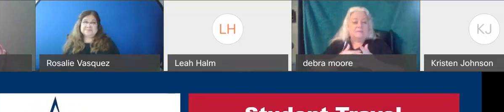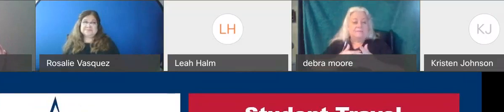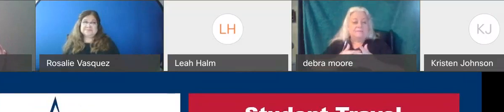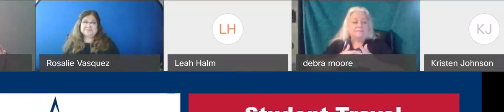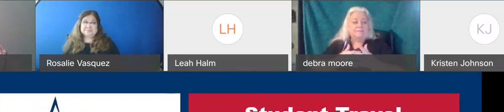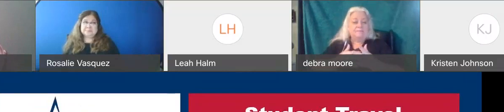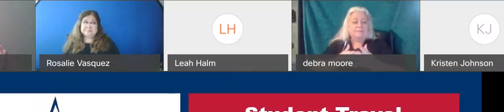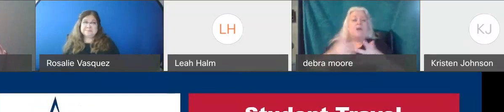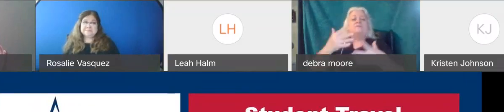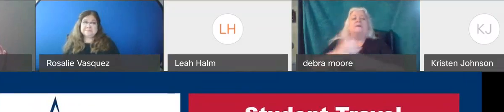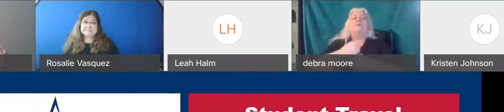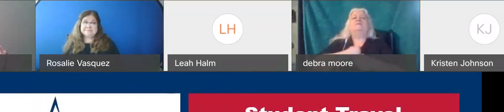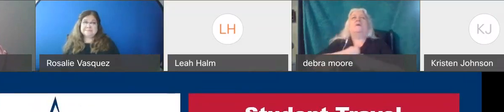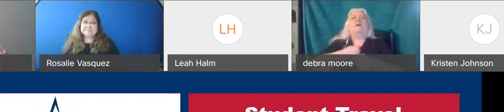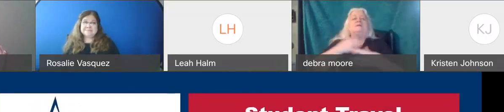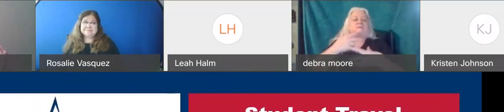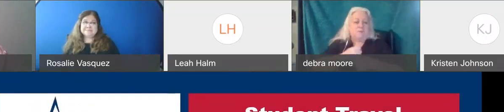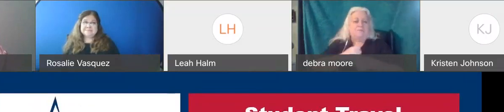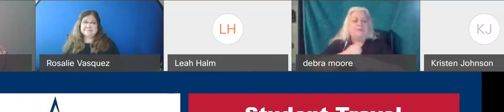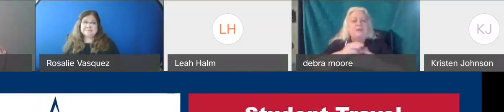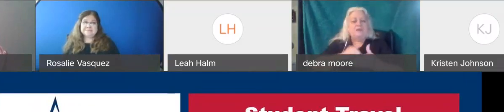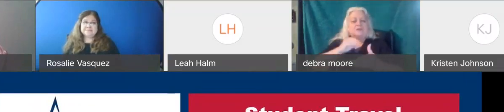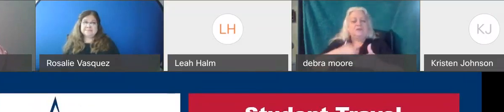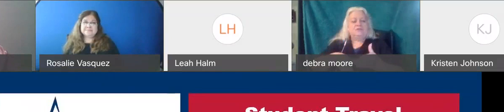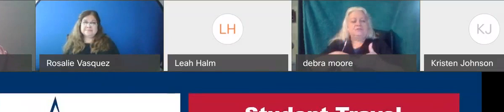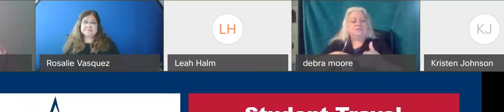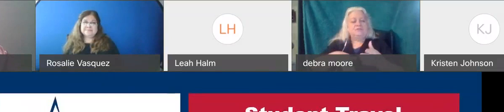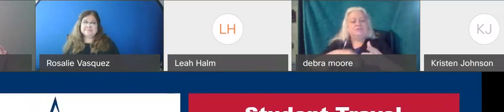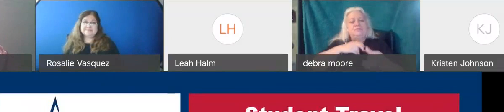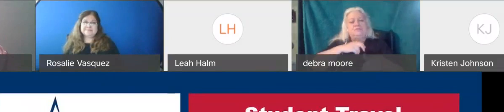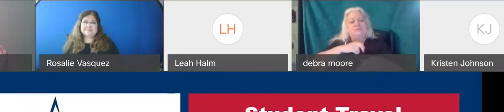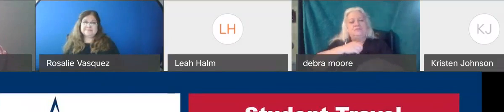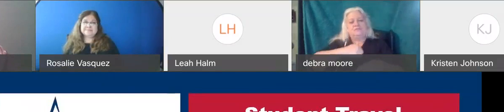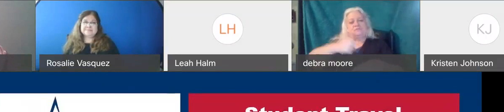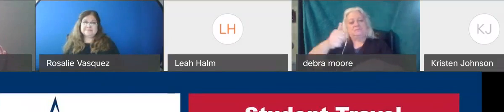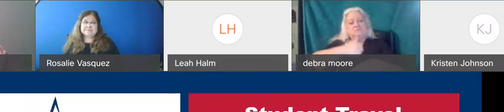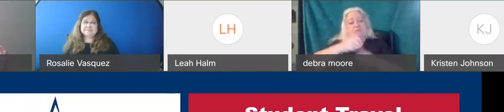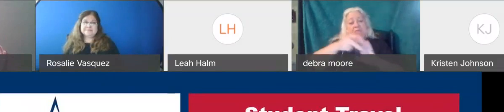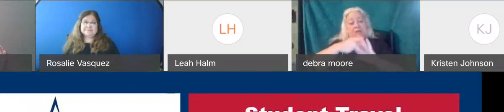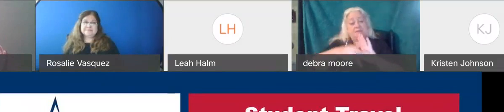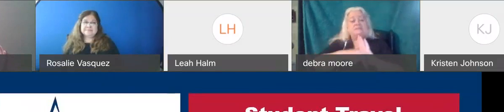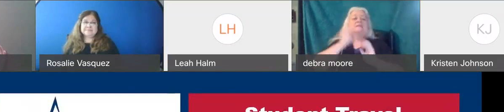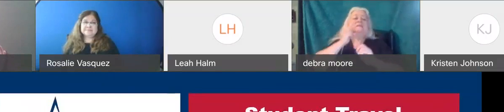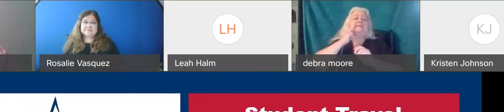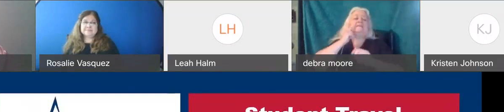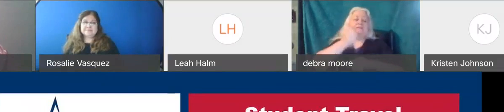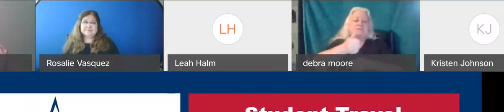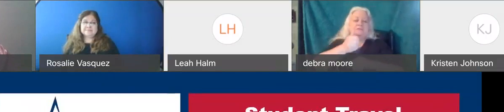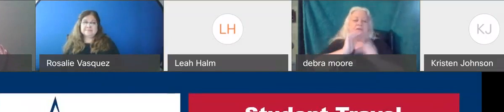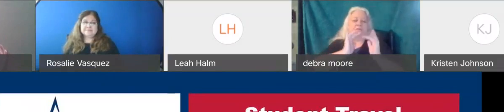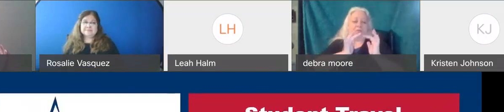in summary, you can view the student travel policy on the website. It's listed with that link on the current